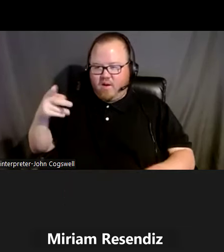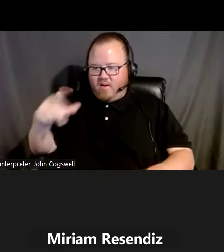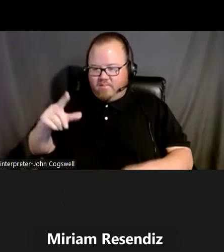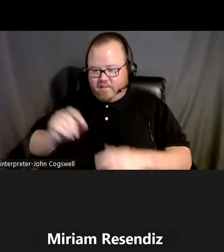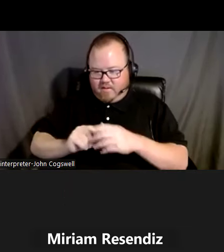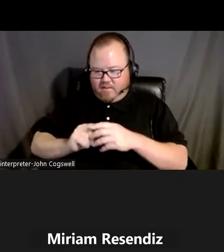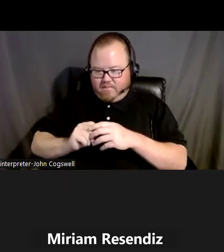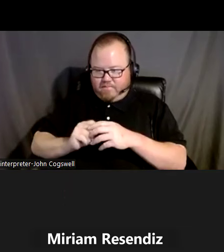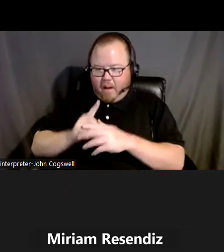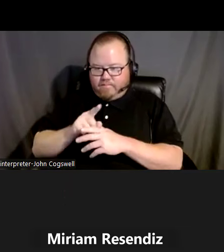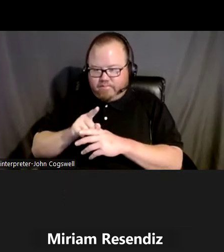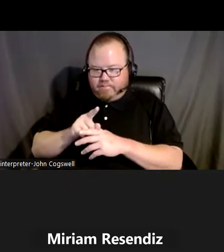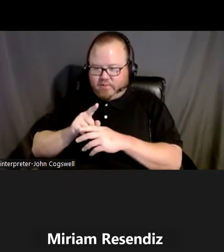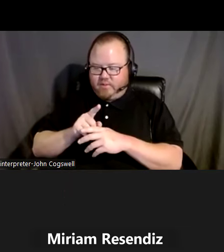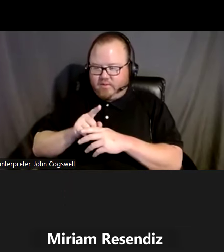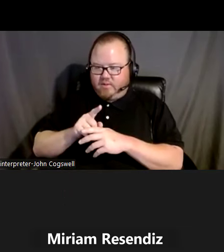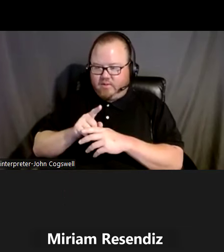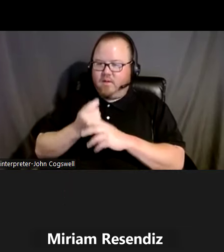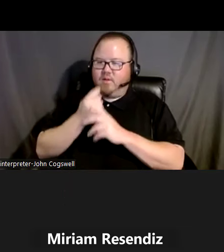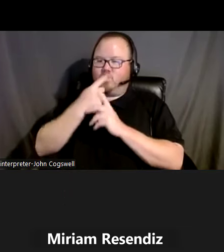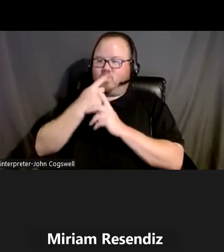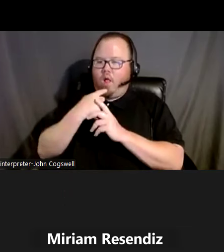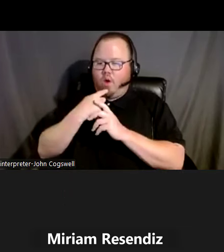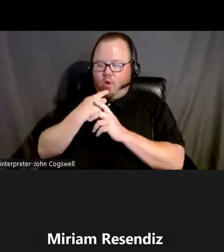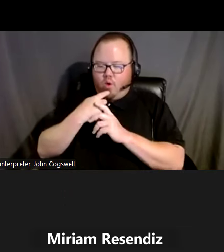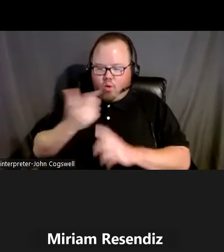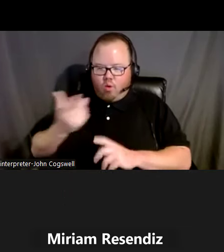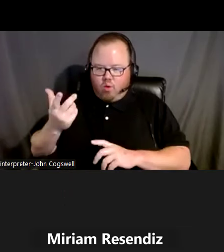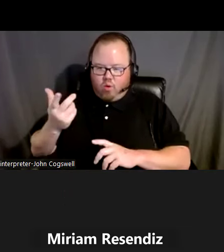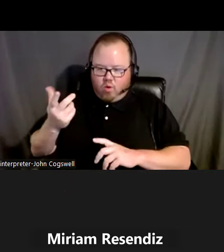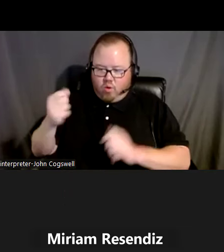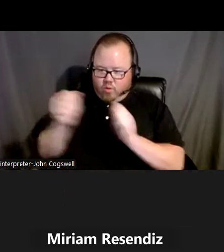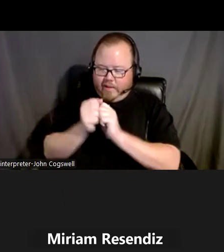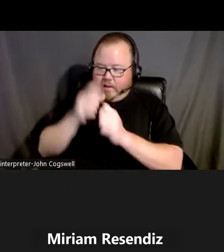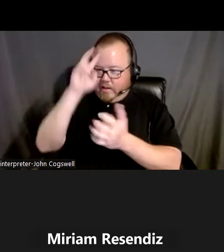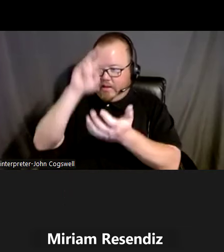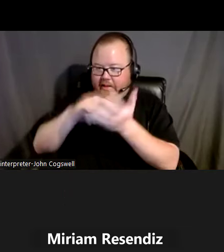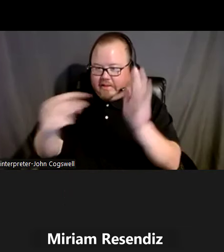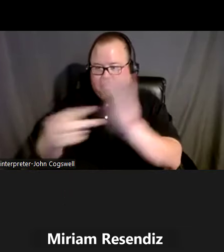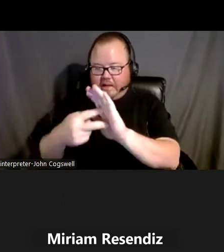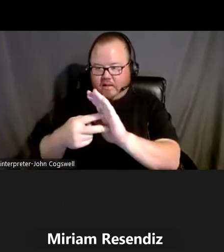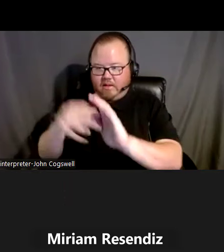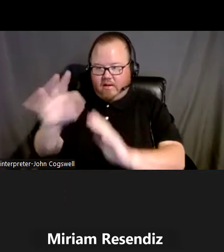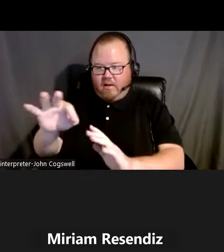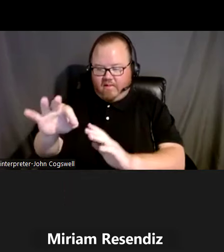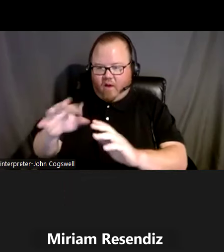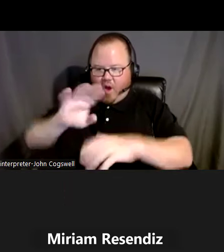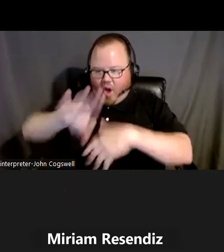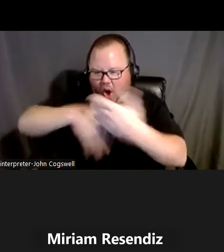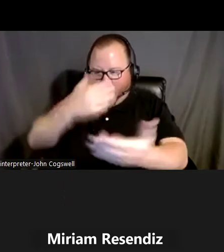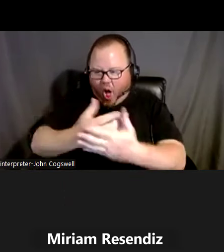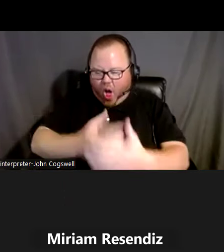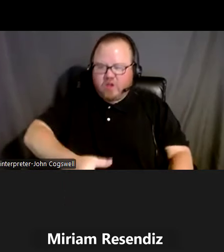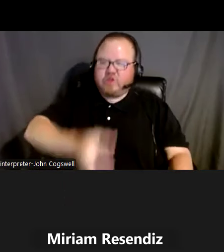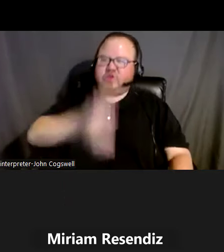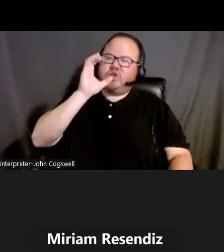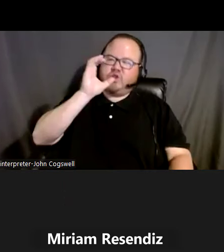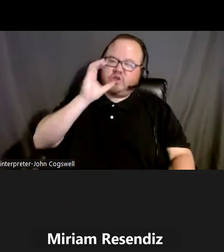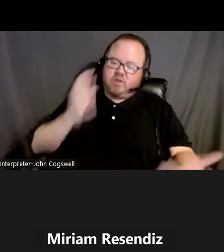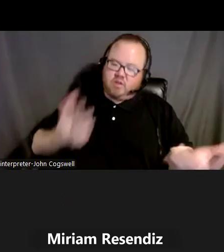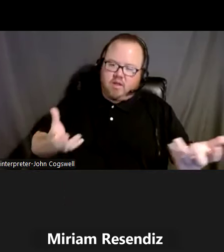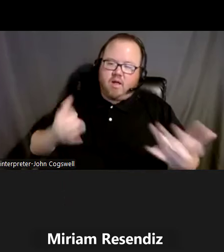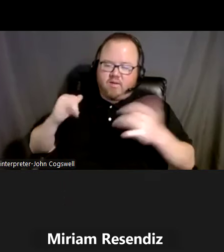out, and once that first pill is swallowed, if they do that with the intent of taking the rest of the pills, that would be considered